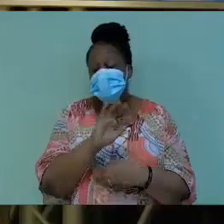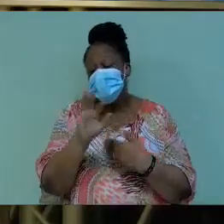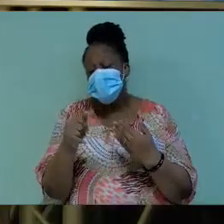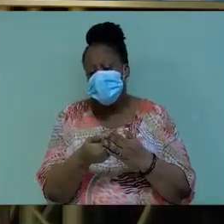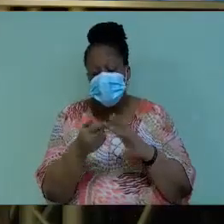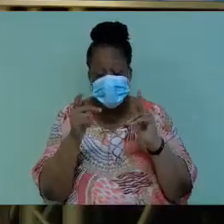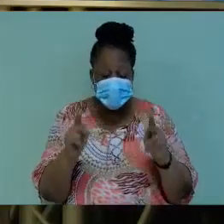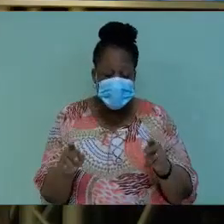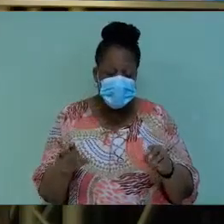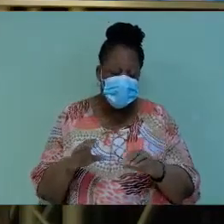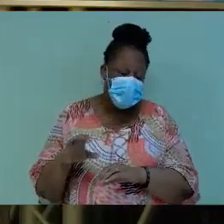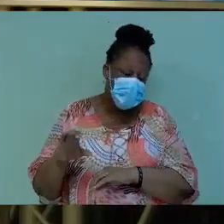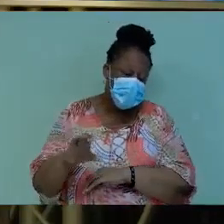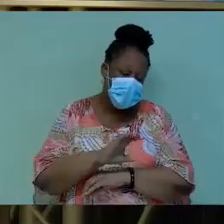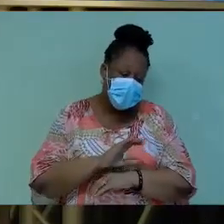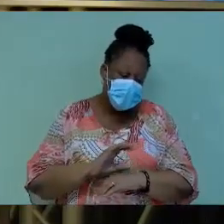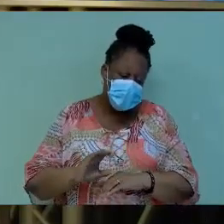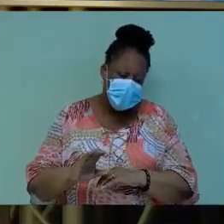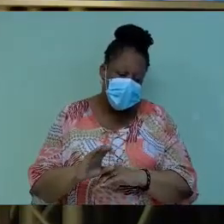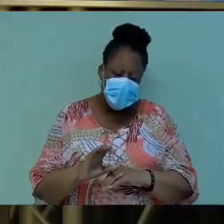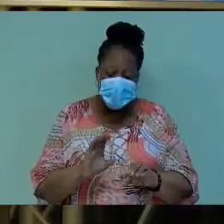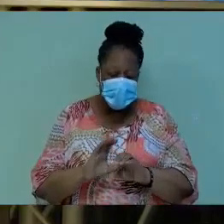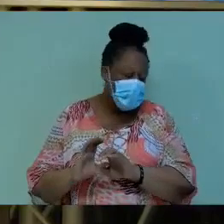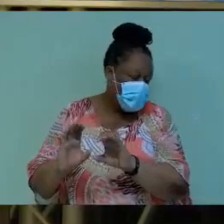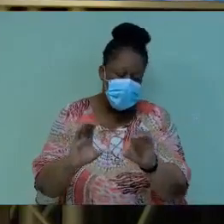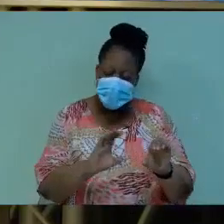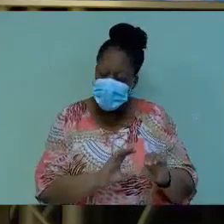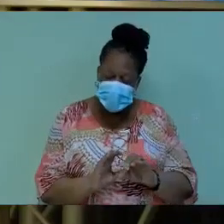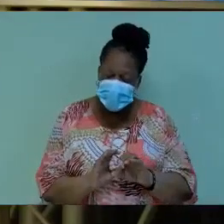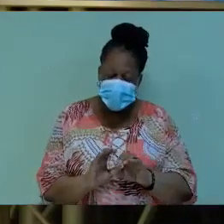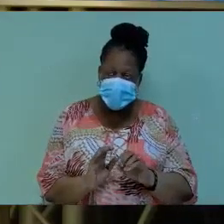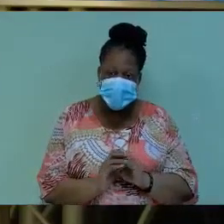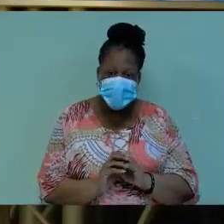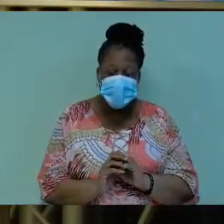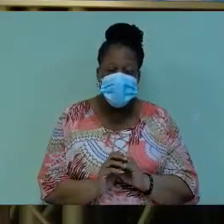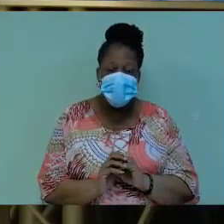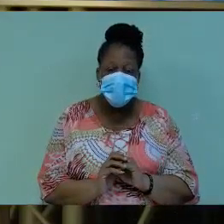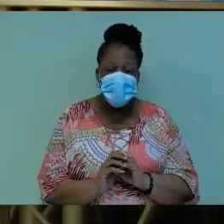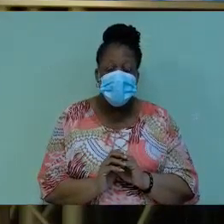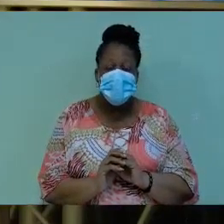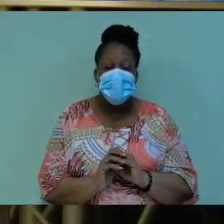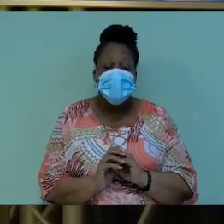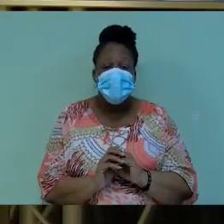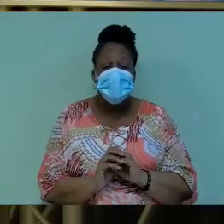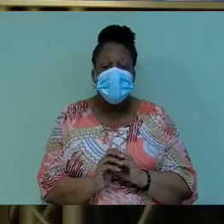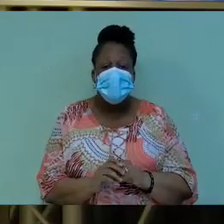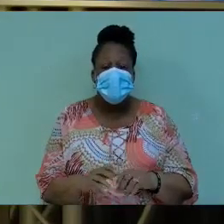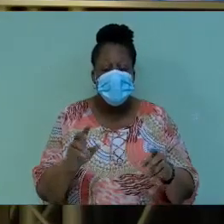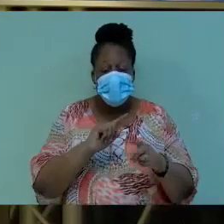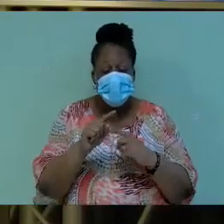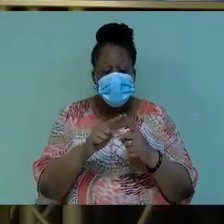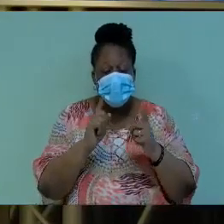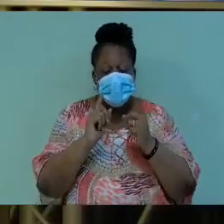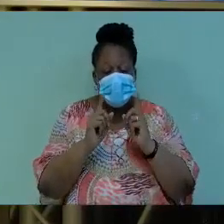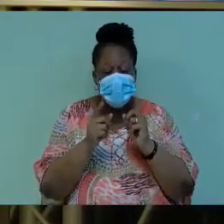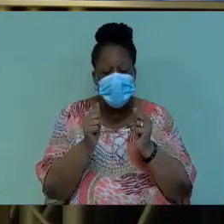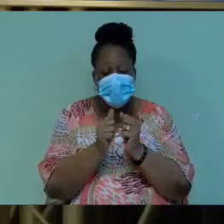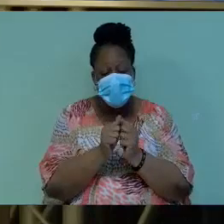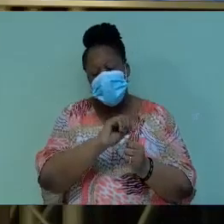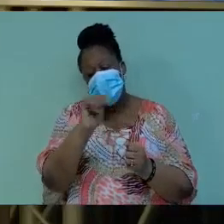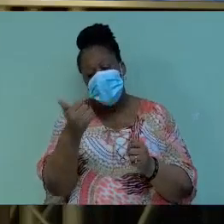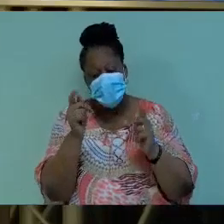I think you have responded well. And in my discussions with my colleagues throughout the CARICOM, Caribbean in particular, the